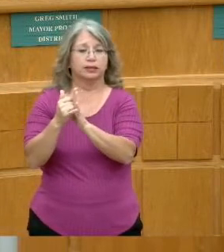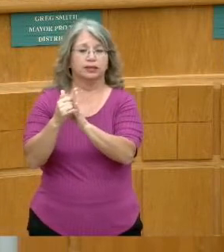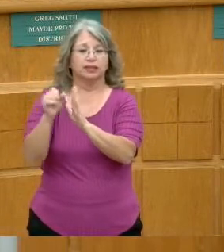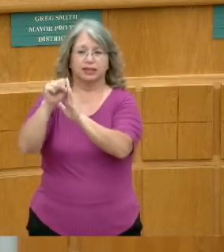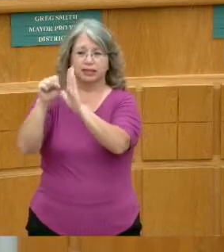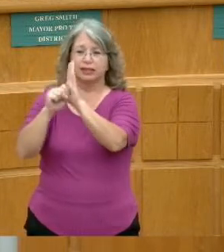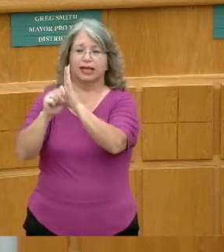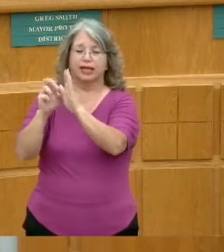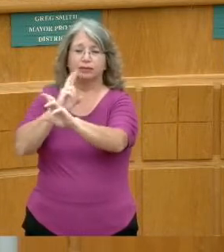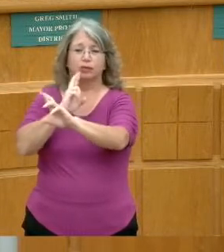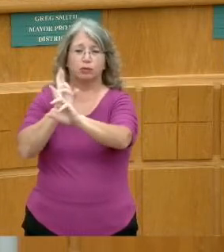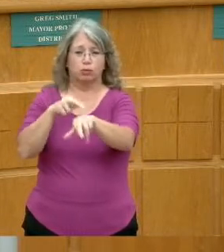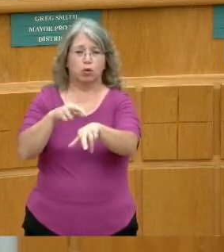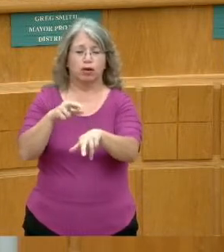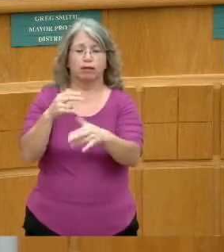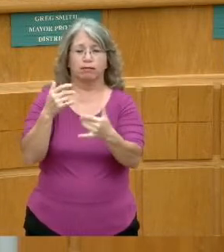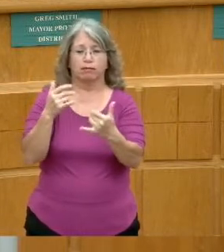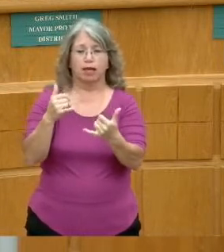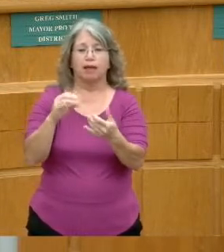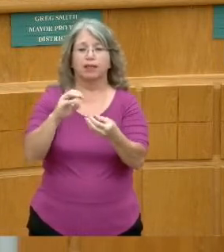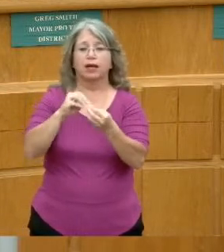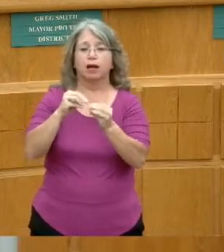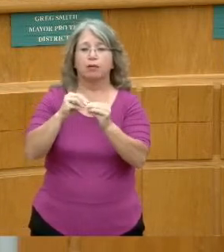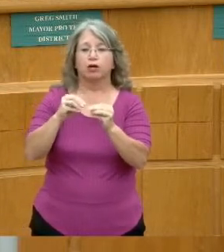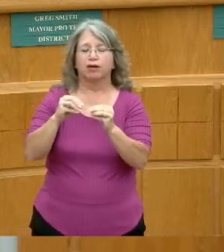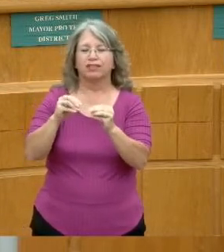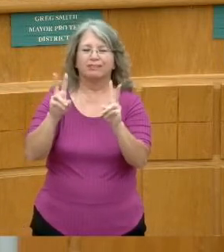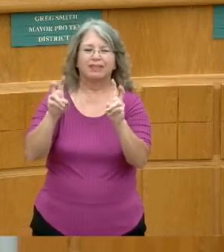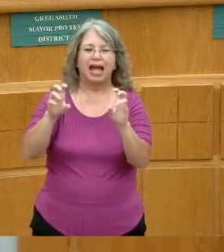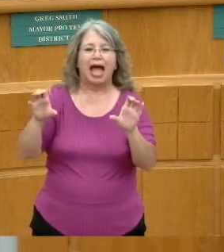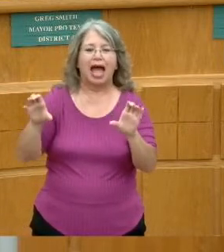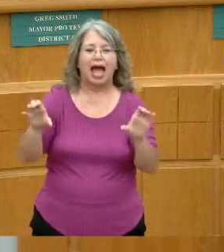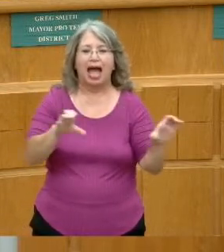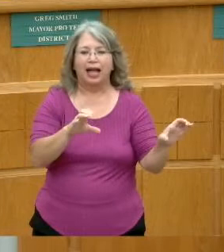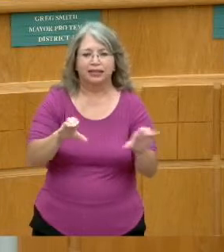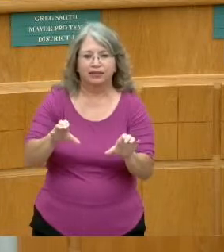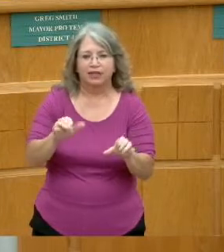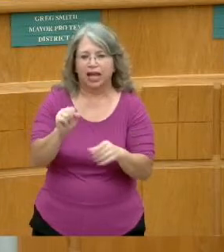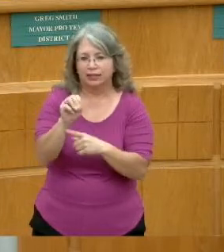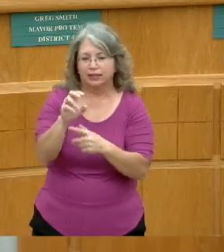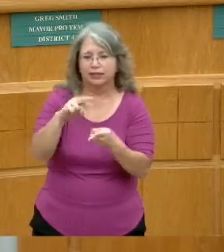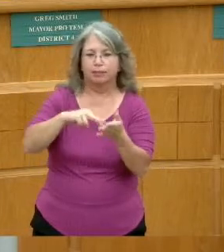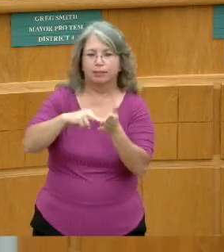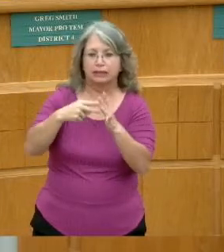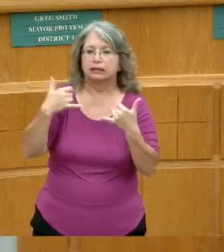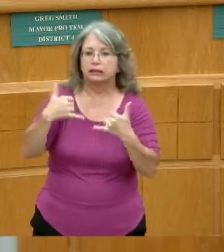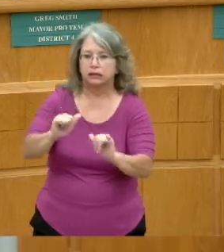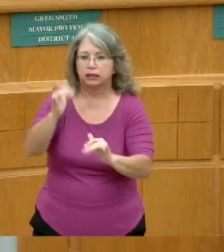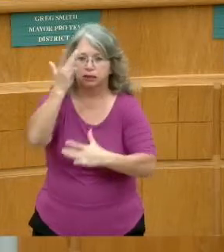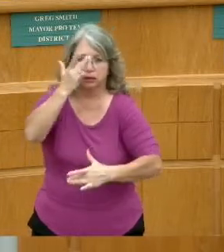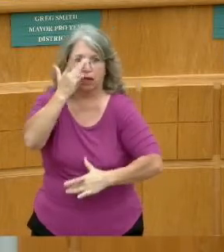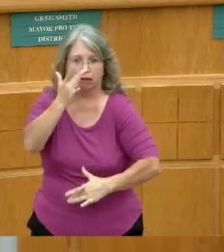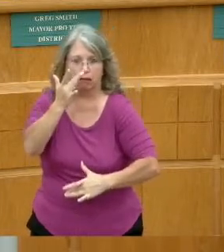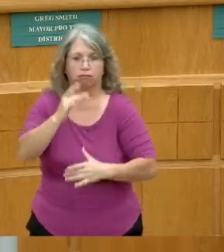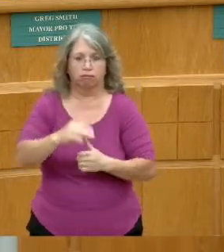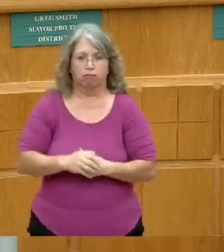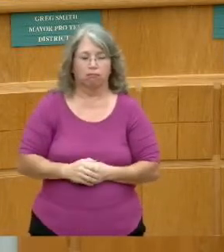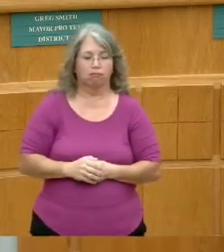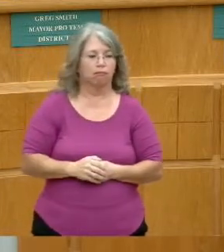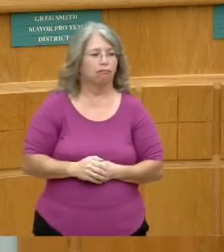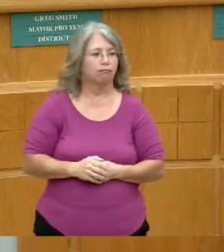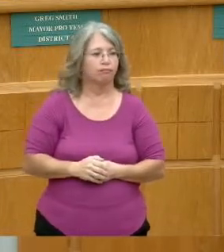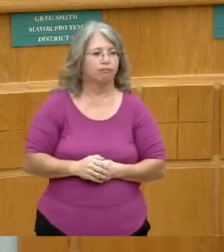now, which is the number of active cases. What I'll point your attention to is that with the number of active cases, it looks